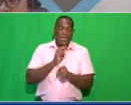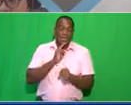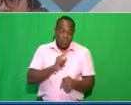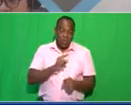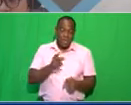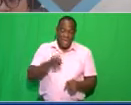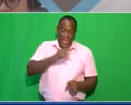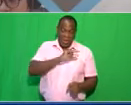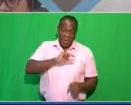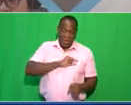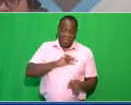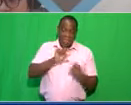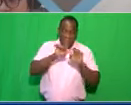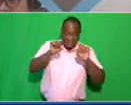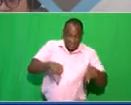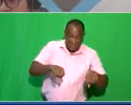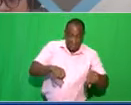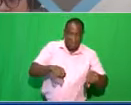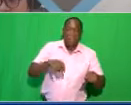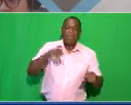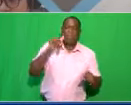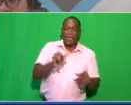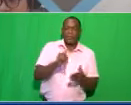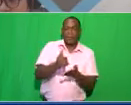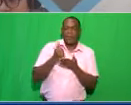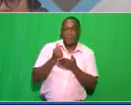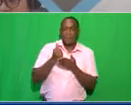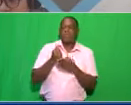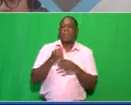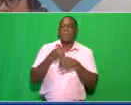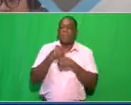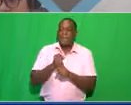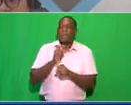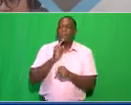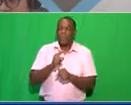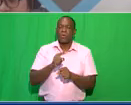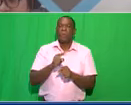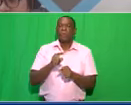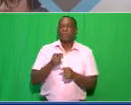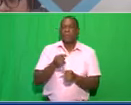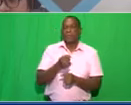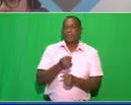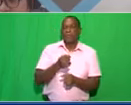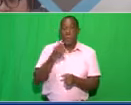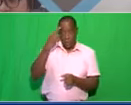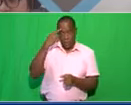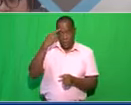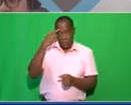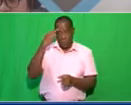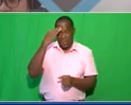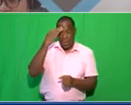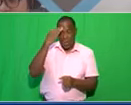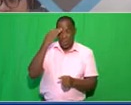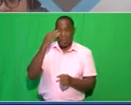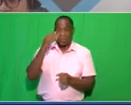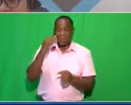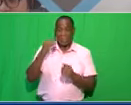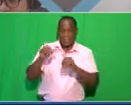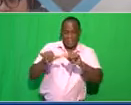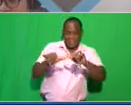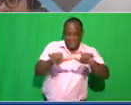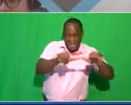But at least you know what you're targeting. You know what the standard is. You know what you have to do to meet that standard. And you get support in terms